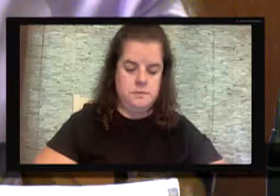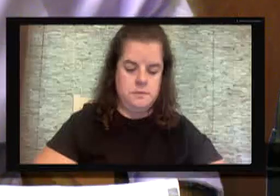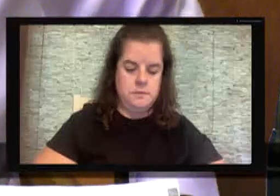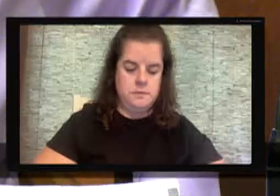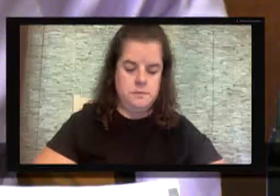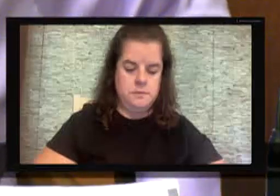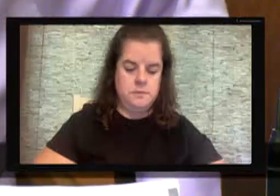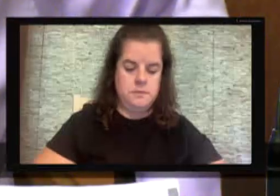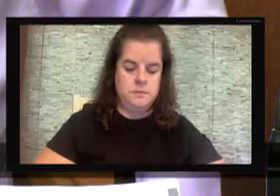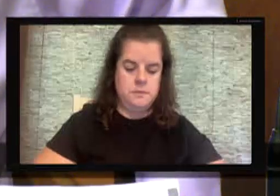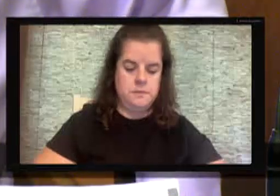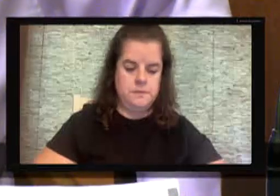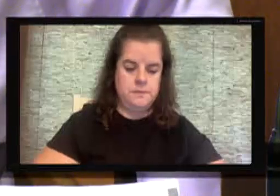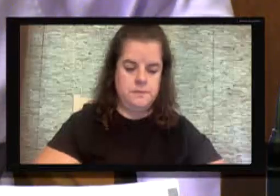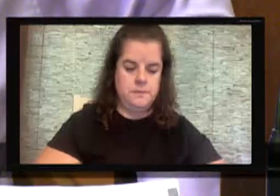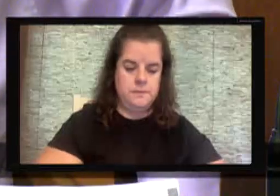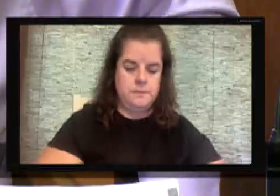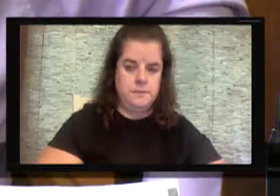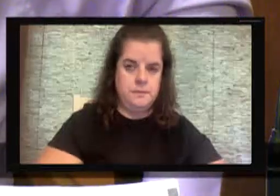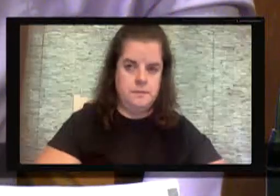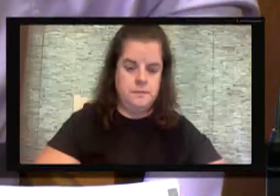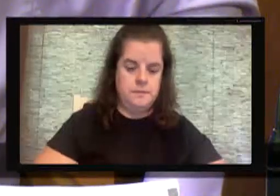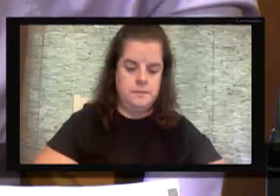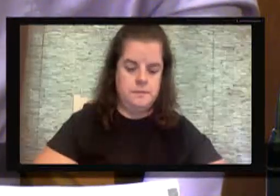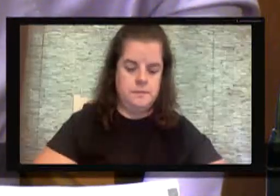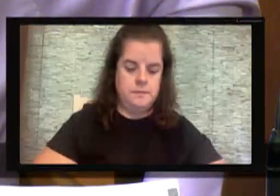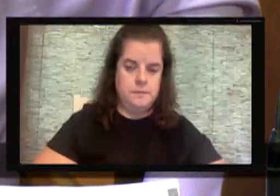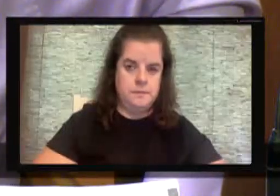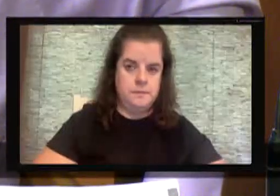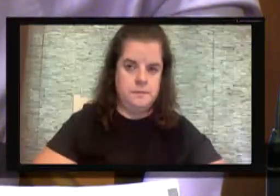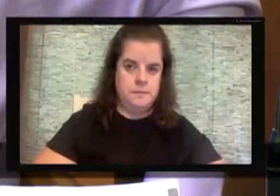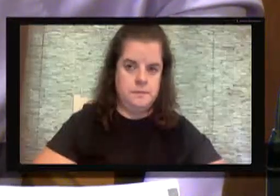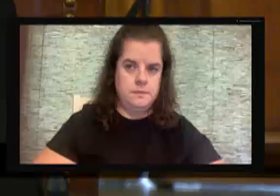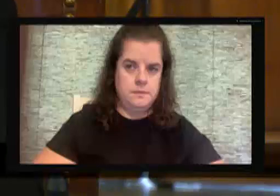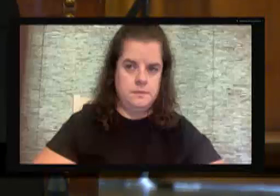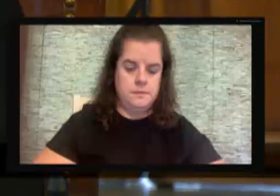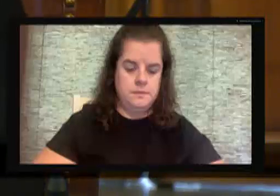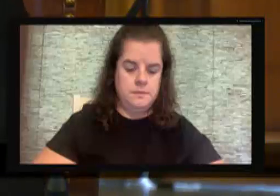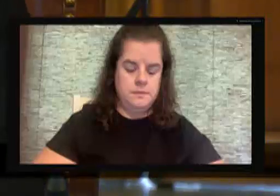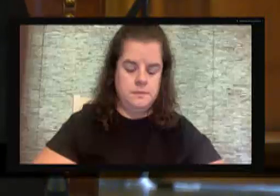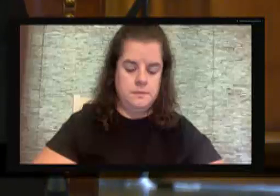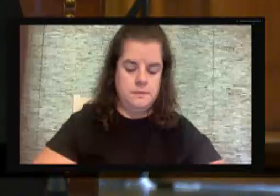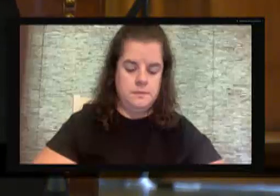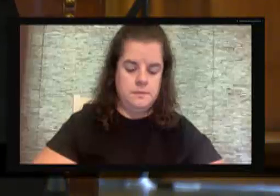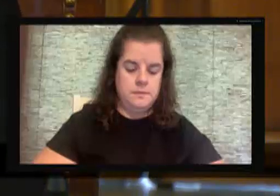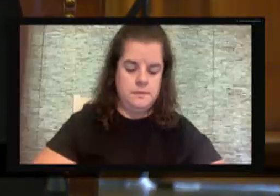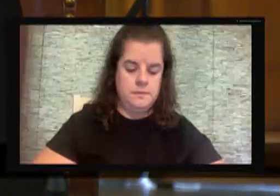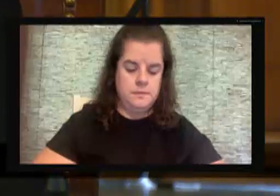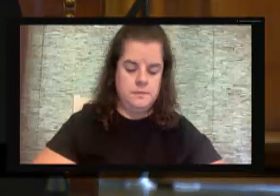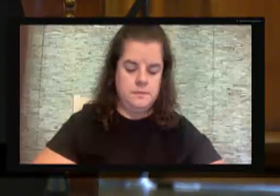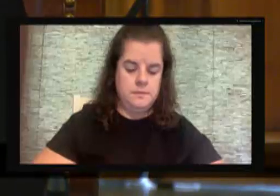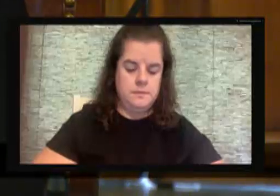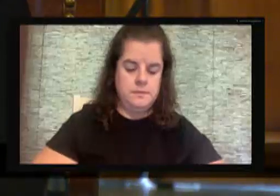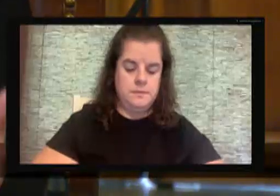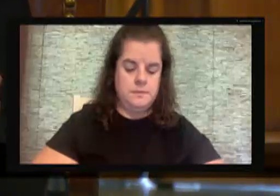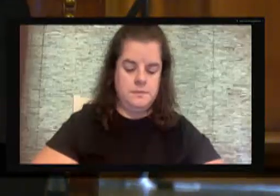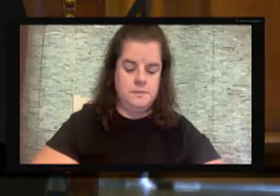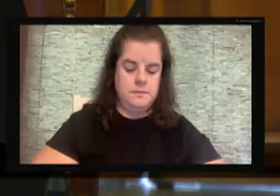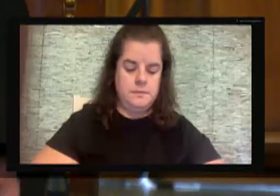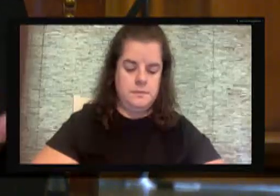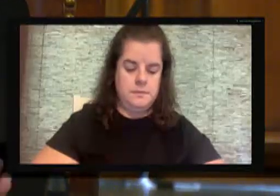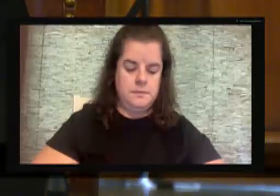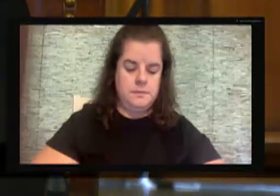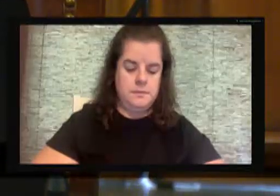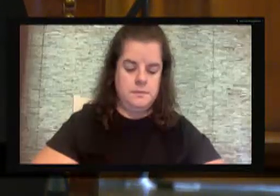that there are auction sales, and those are described just briefly. Okay. As so, if no one's ever heard of this before. Absolutely. For the